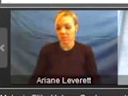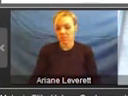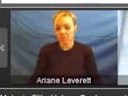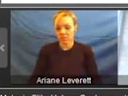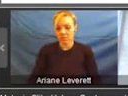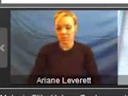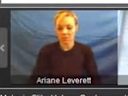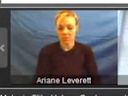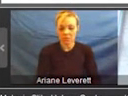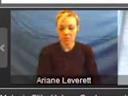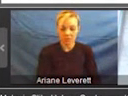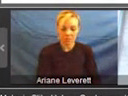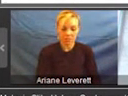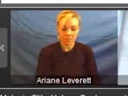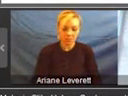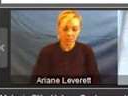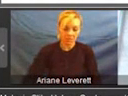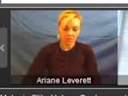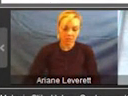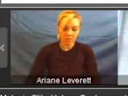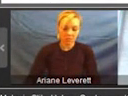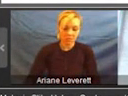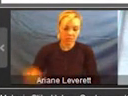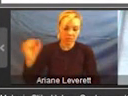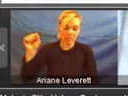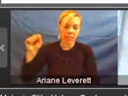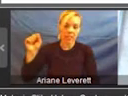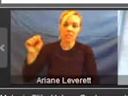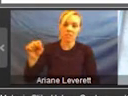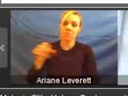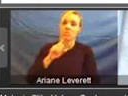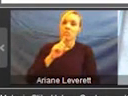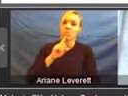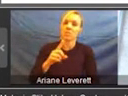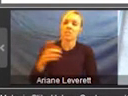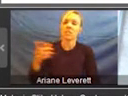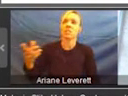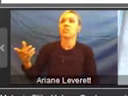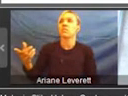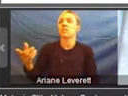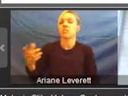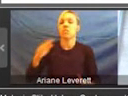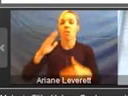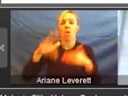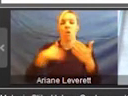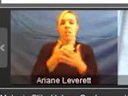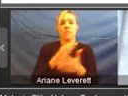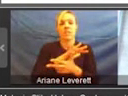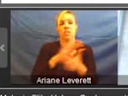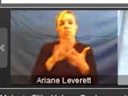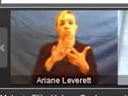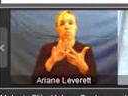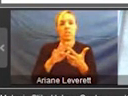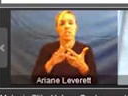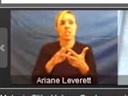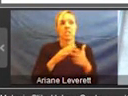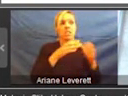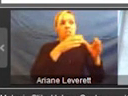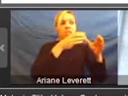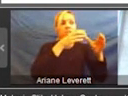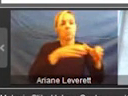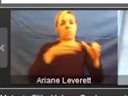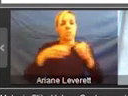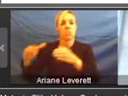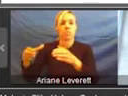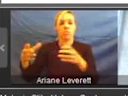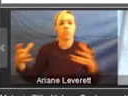mind? Yeah, very concretely bringing together all these three pillars. Yeah, there